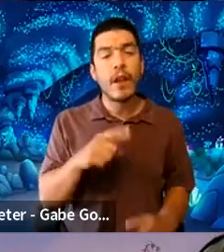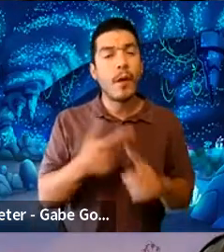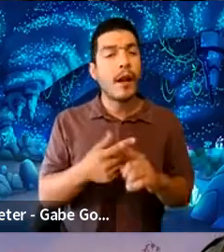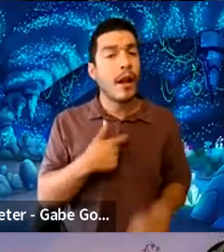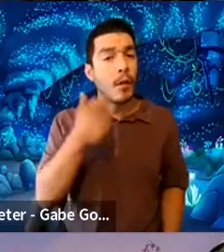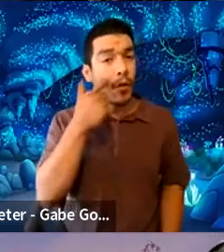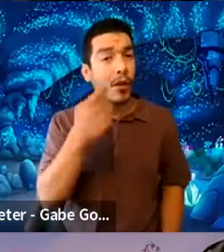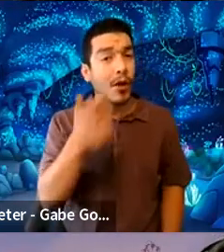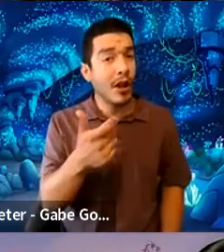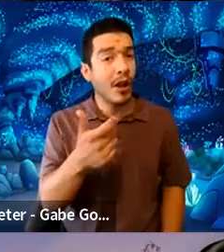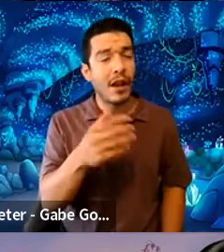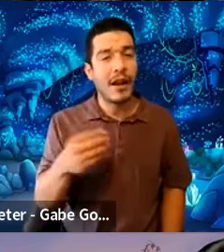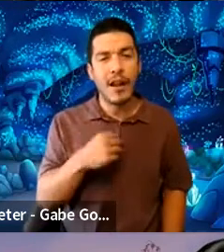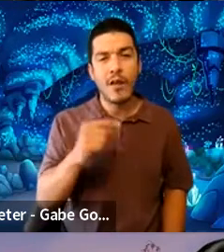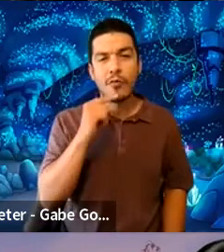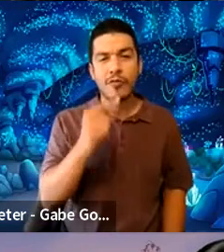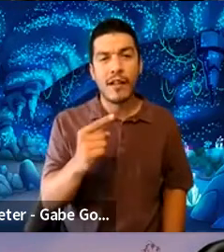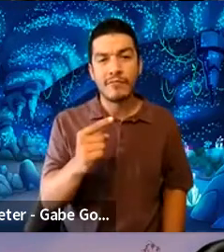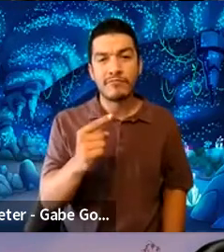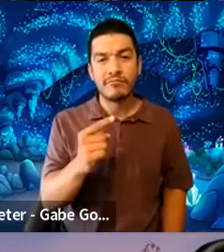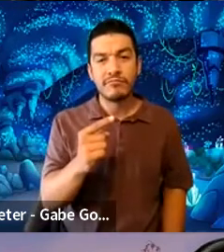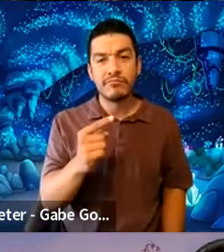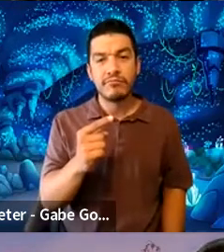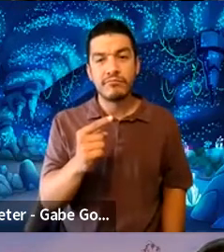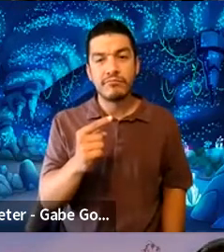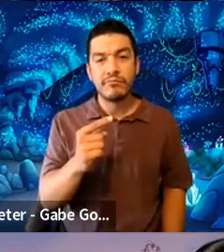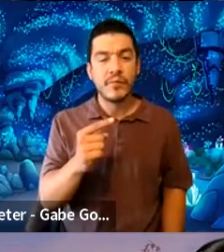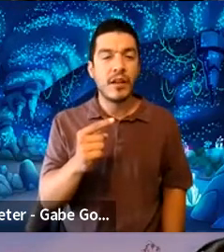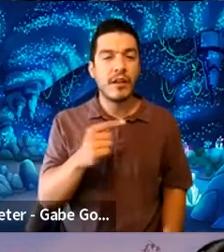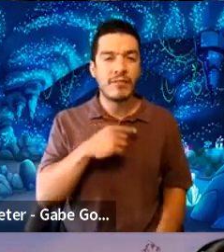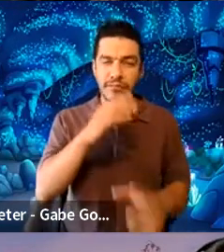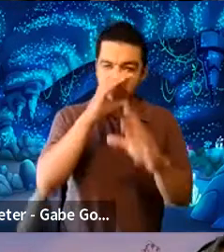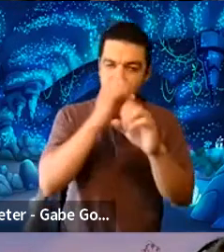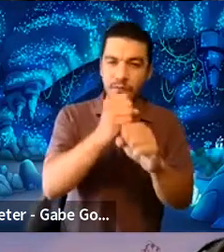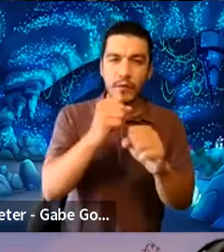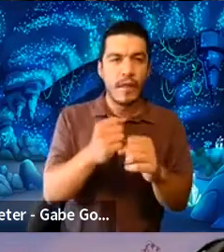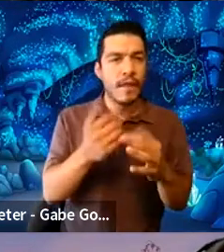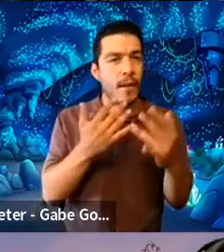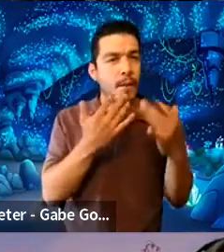watching and I was really leaning in to the music, which is fantastic,